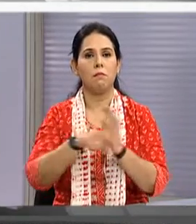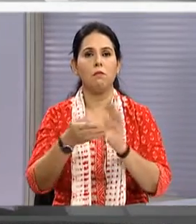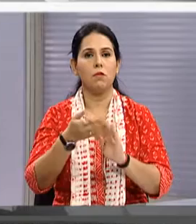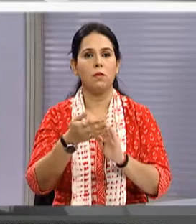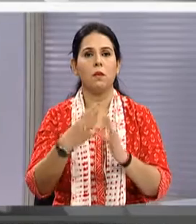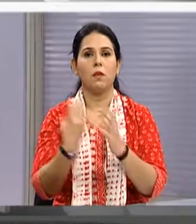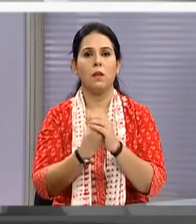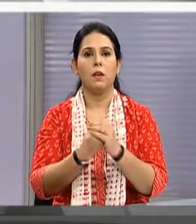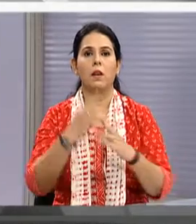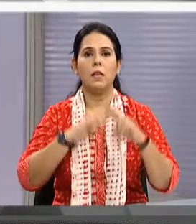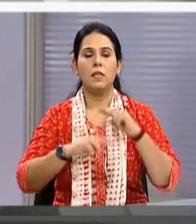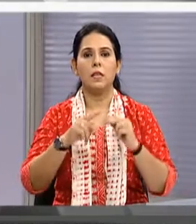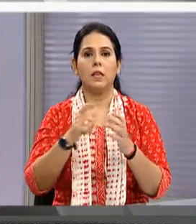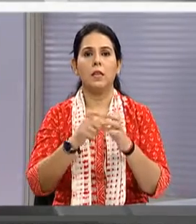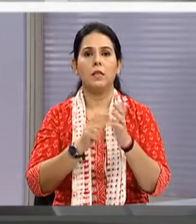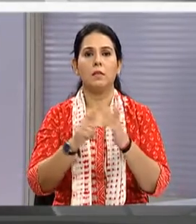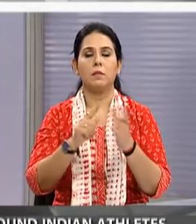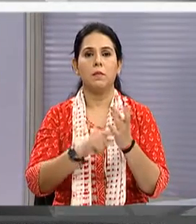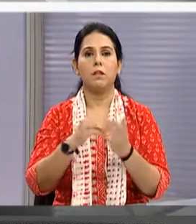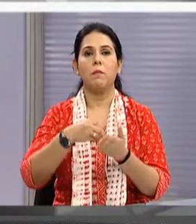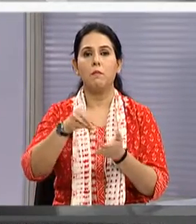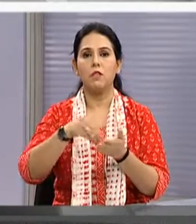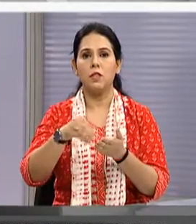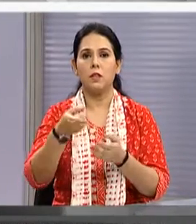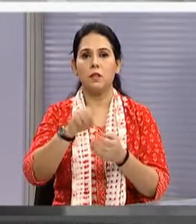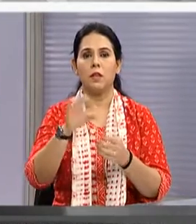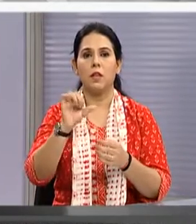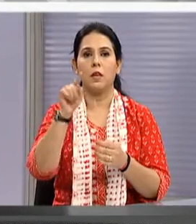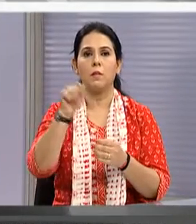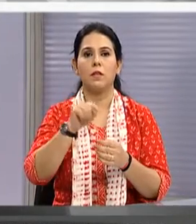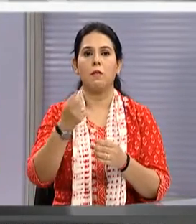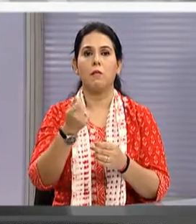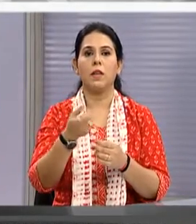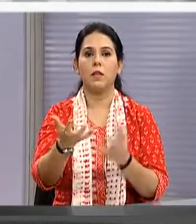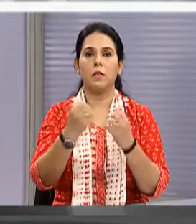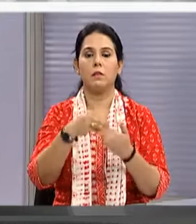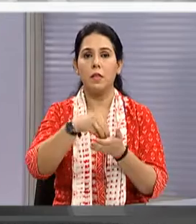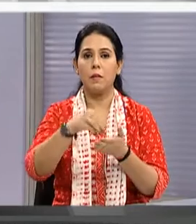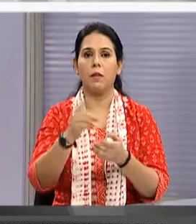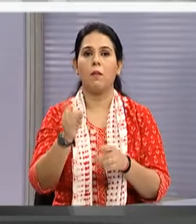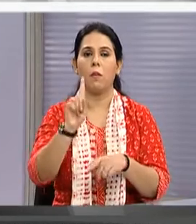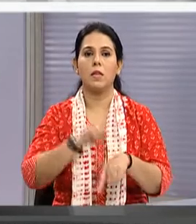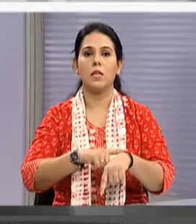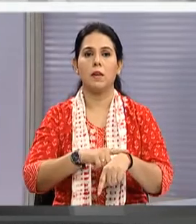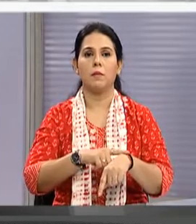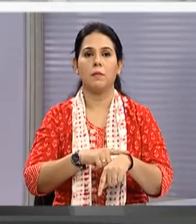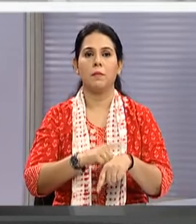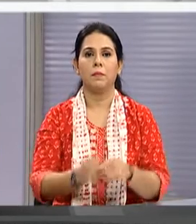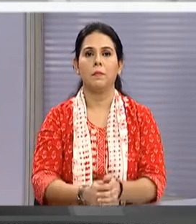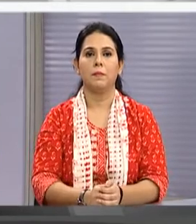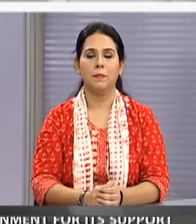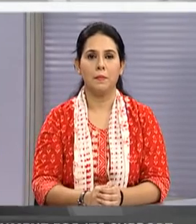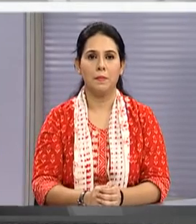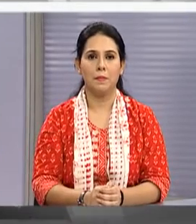manner possible, including relaxing the disbursement procedure, where now 90% of money gets disbursed at one